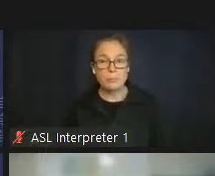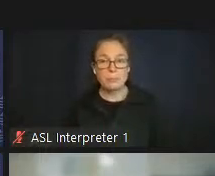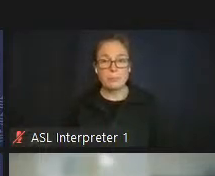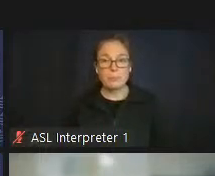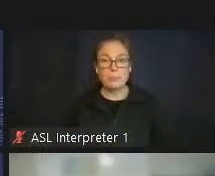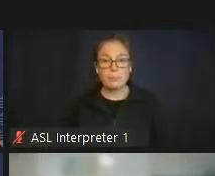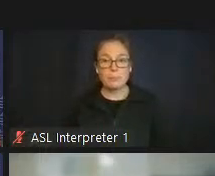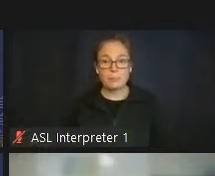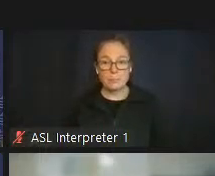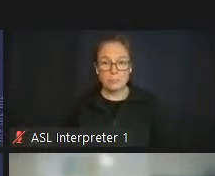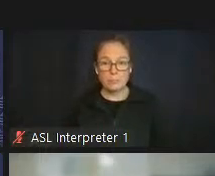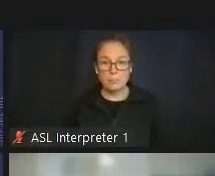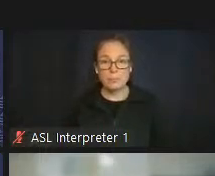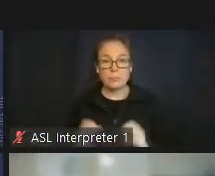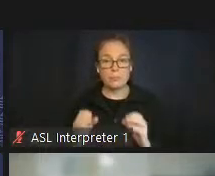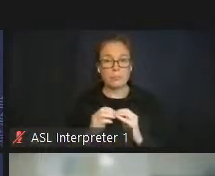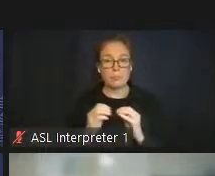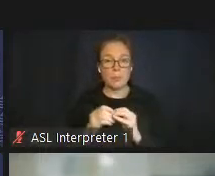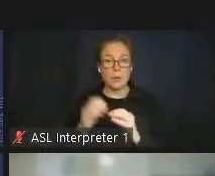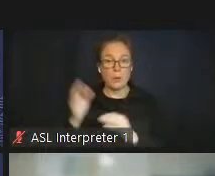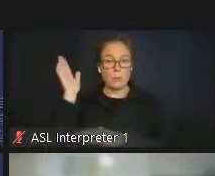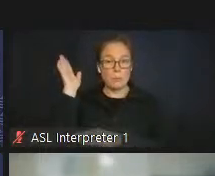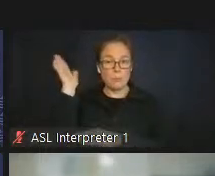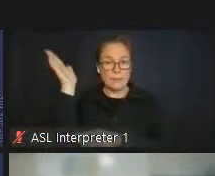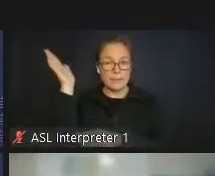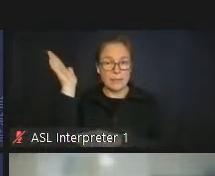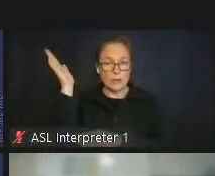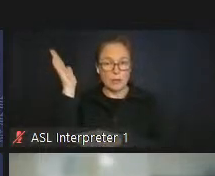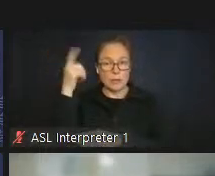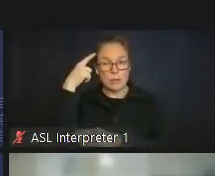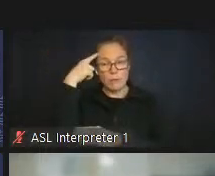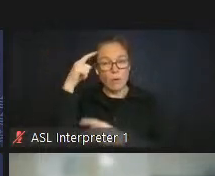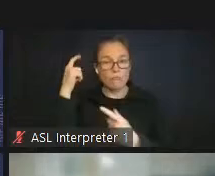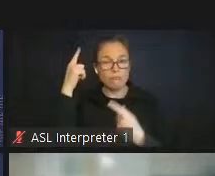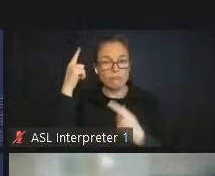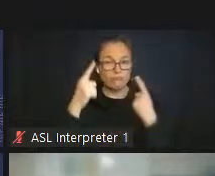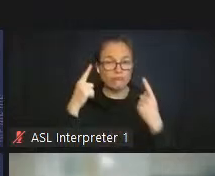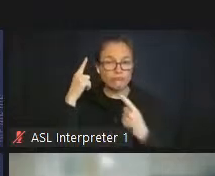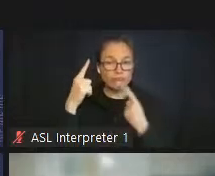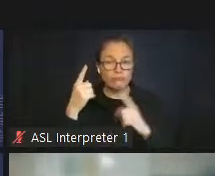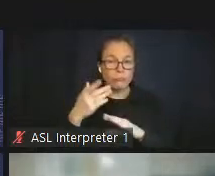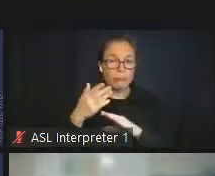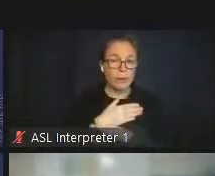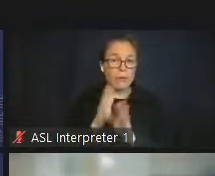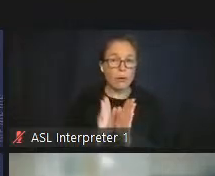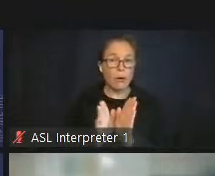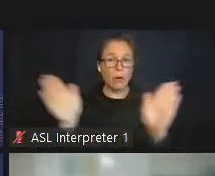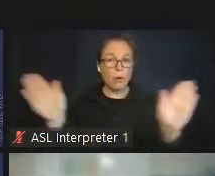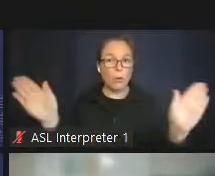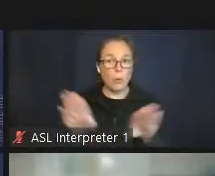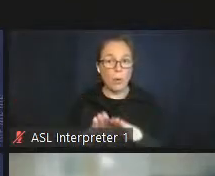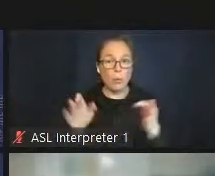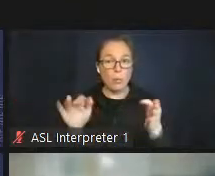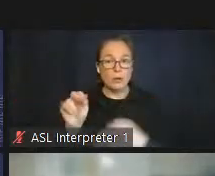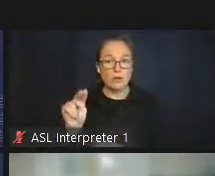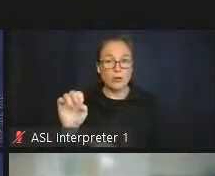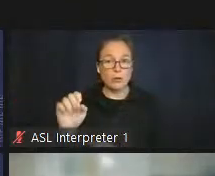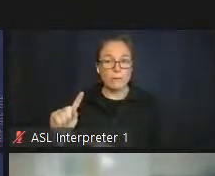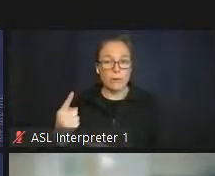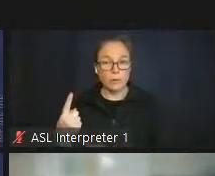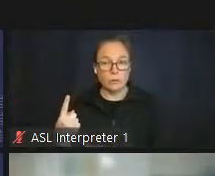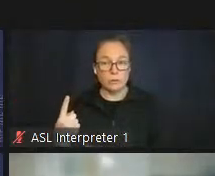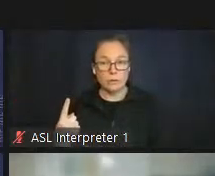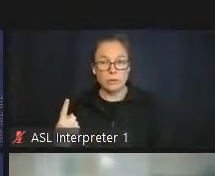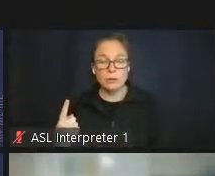And we'll have some more presentations for consideration prior to our public hearing on June 1st for this, 1st and 2nd, I